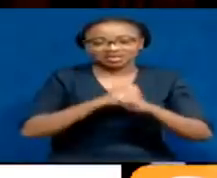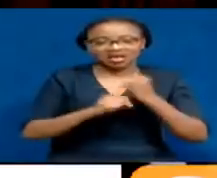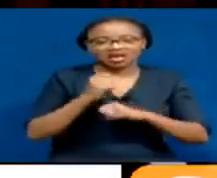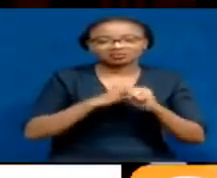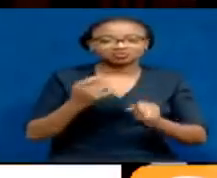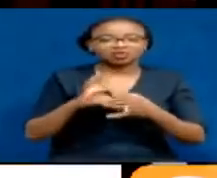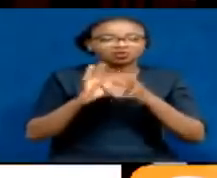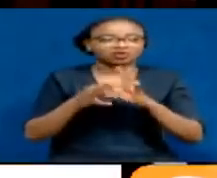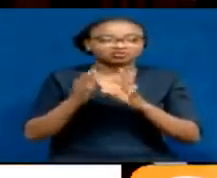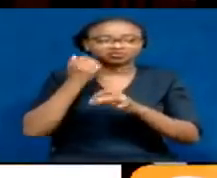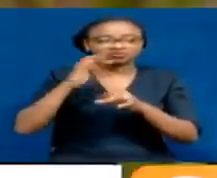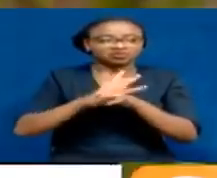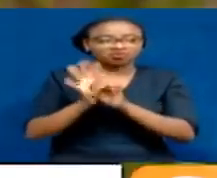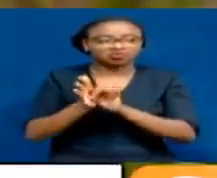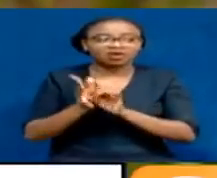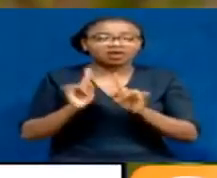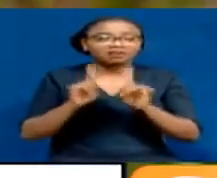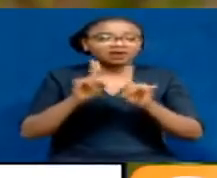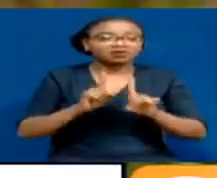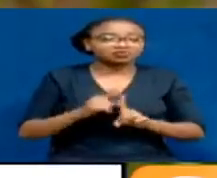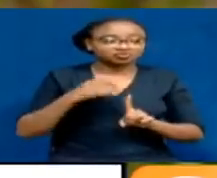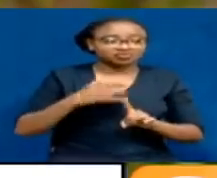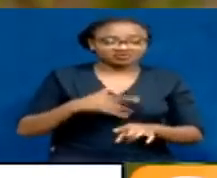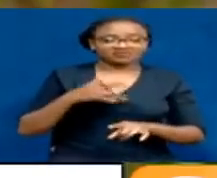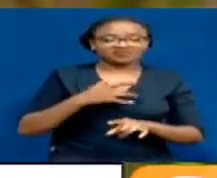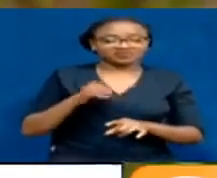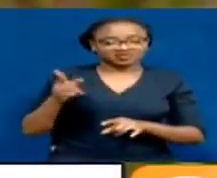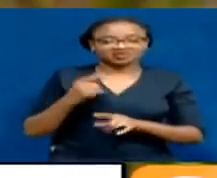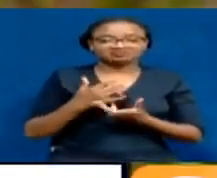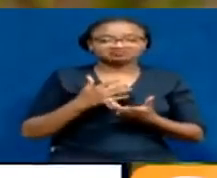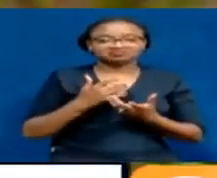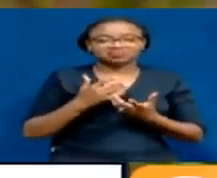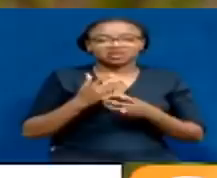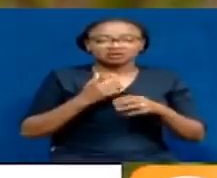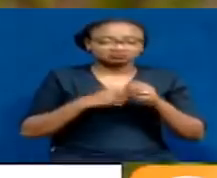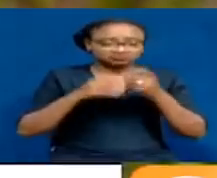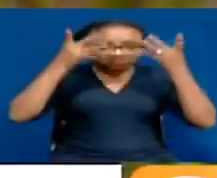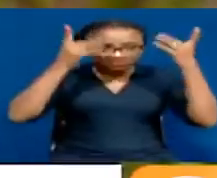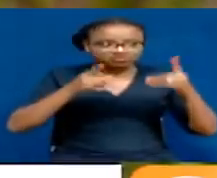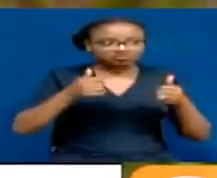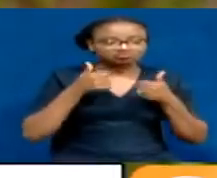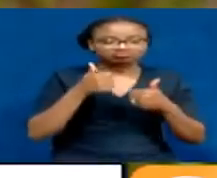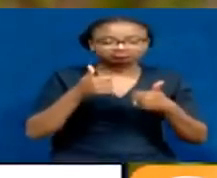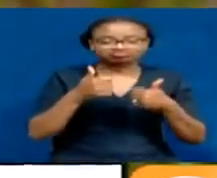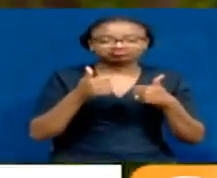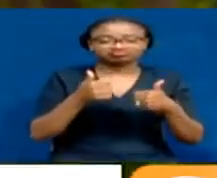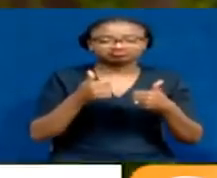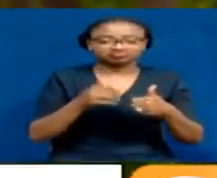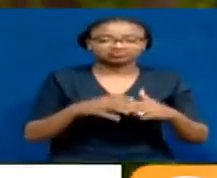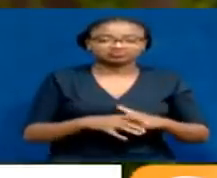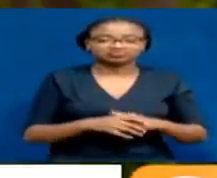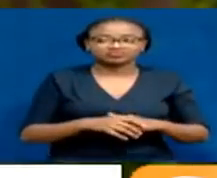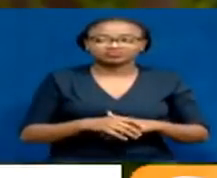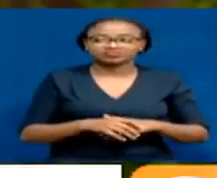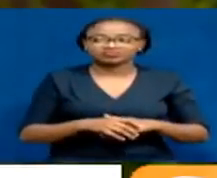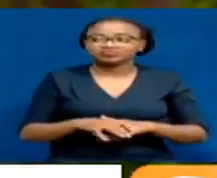COVID-19. Generally, I think she's made positive decisions on this particular problem.